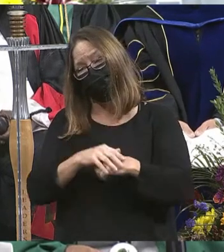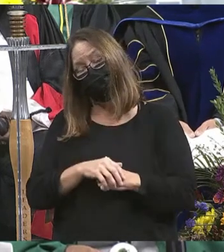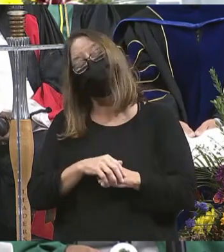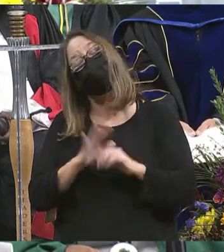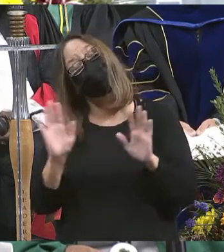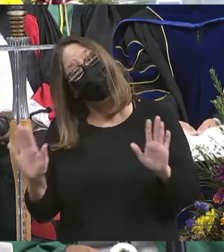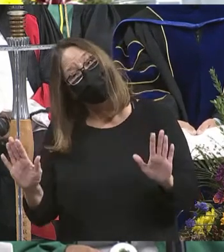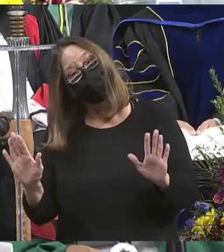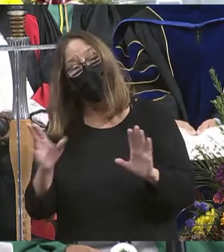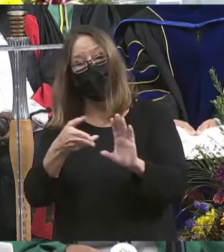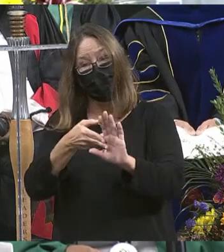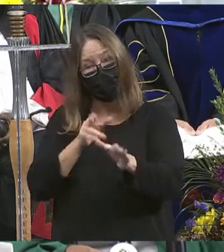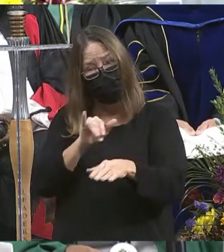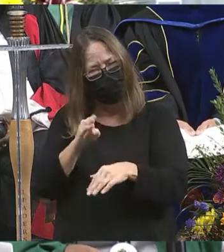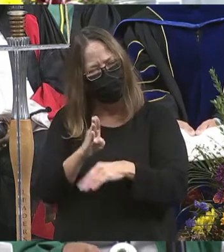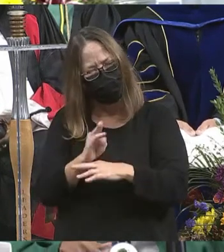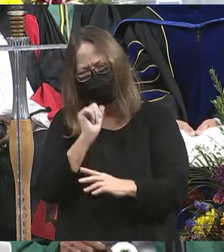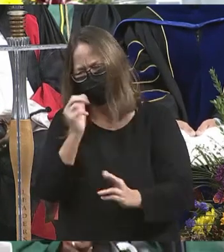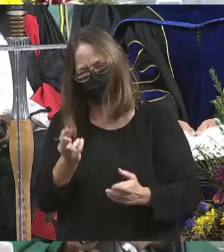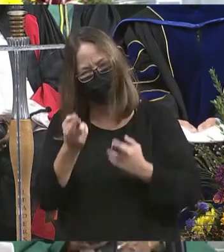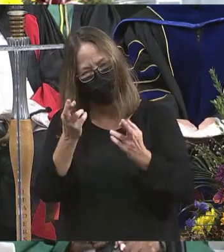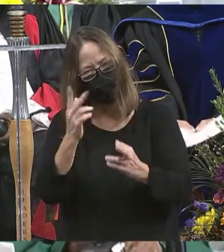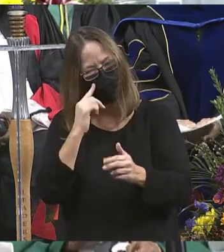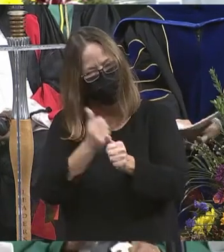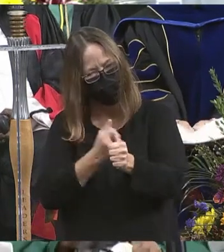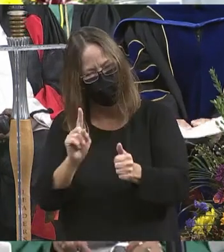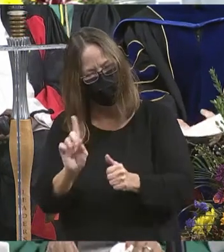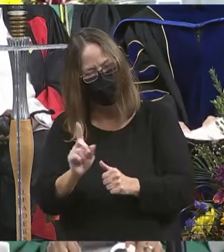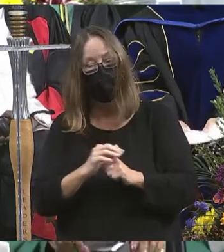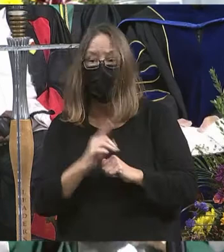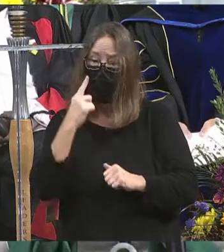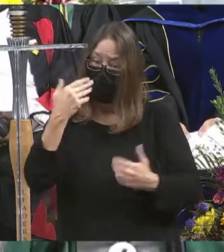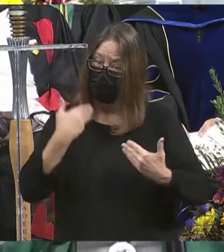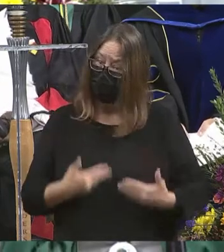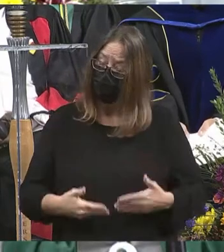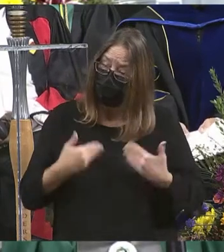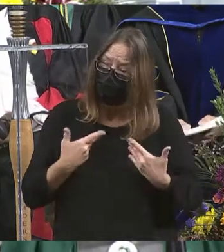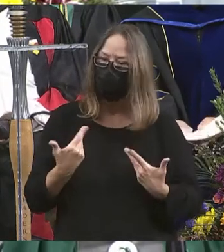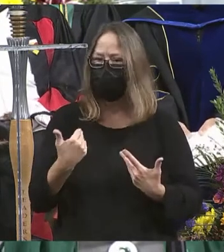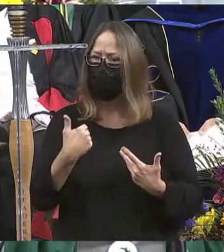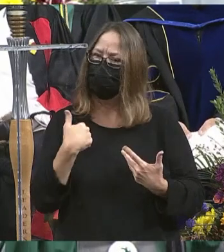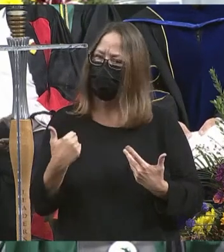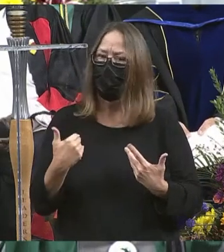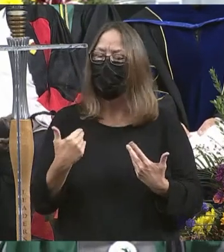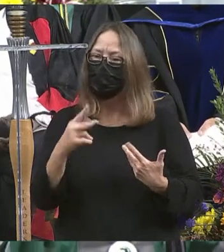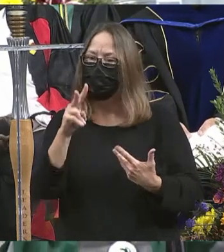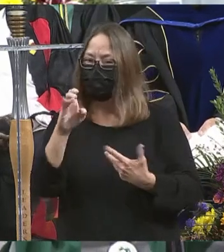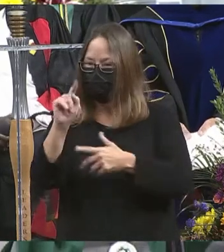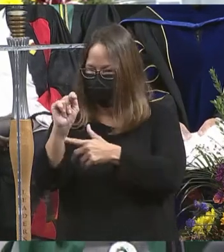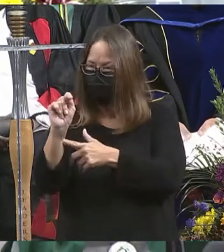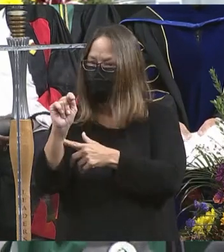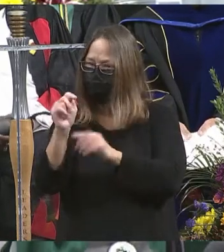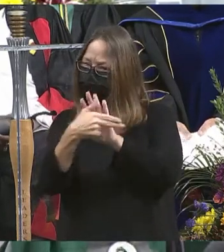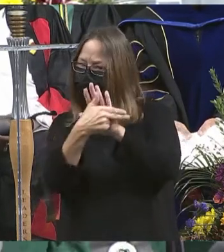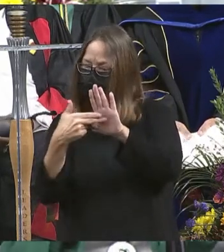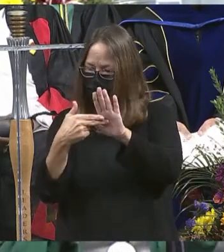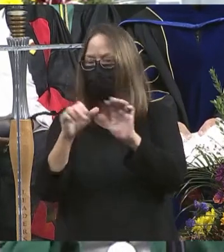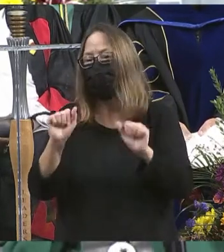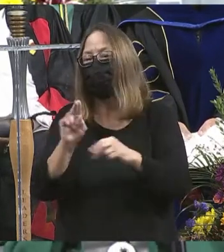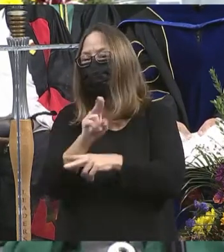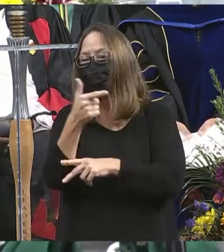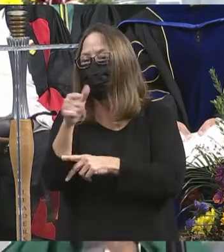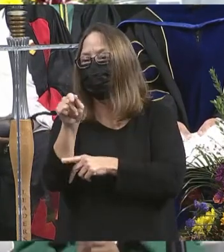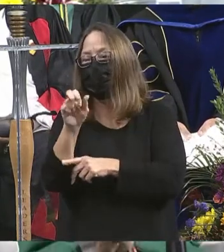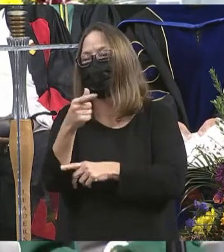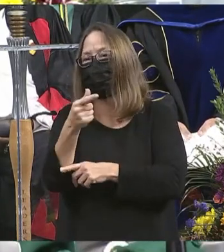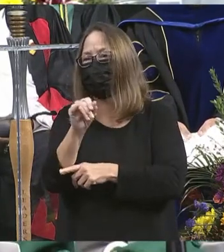Now, quitting your job isn't something I would recommend for everybody. But for me, I had that veteran status, so I was able to use that GI Bill for